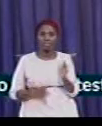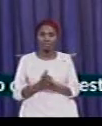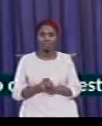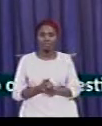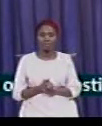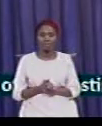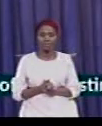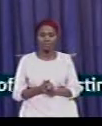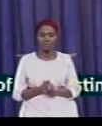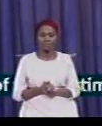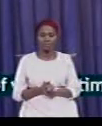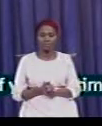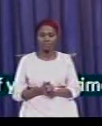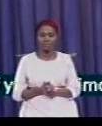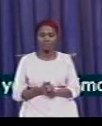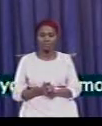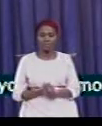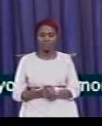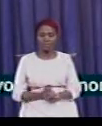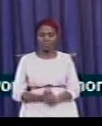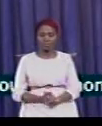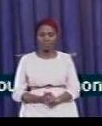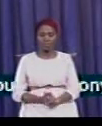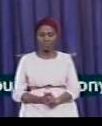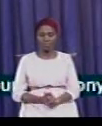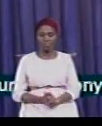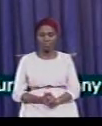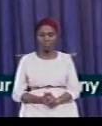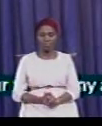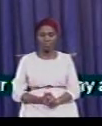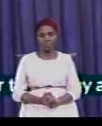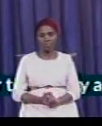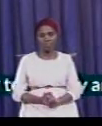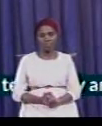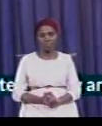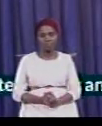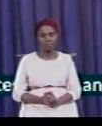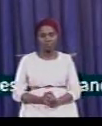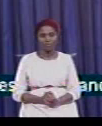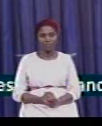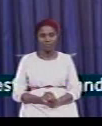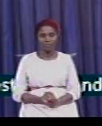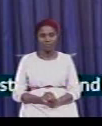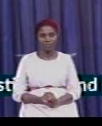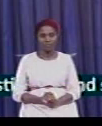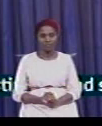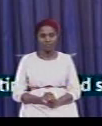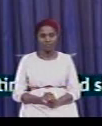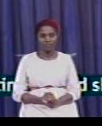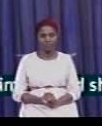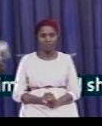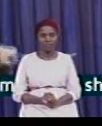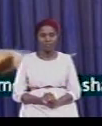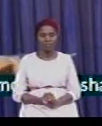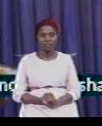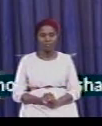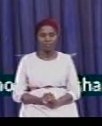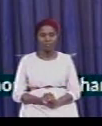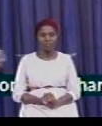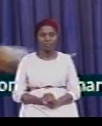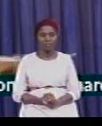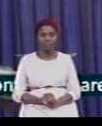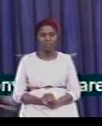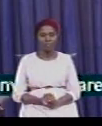Nyame oyekesi, amen. Meda sidini de meba bakro mintu minka ne tintin